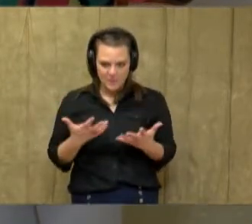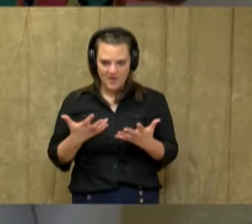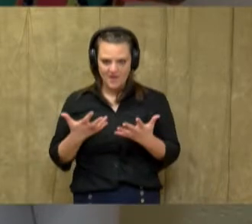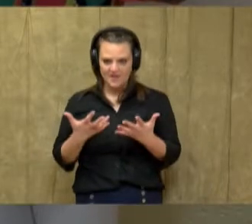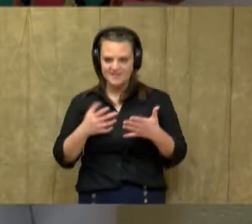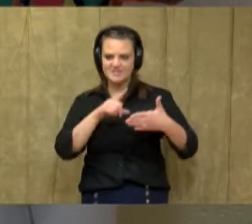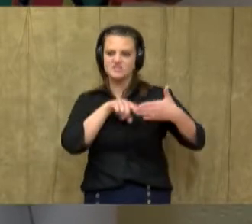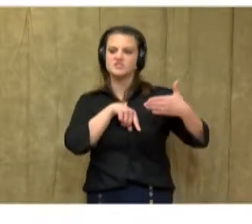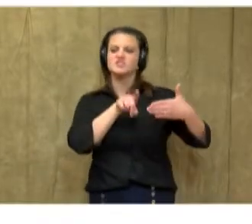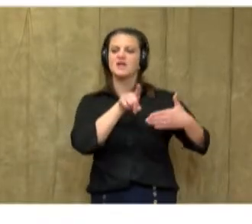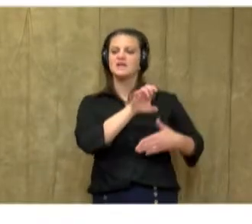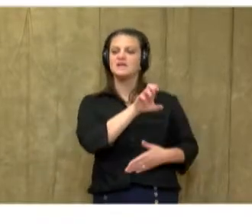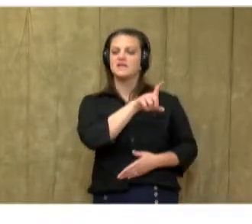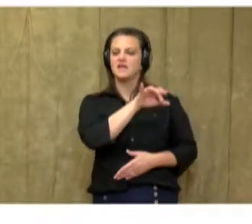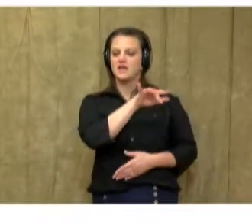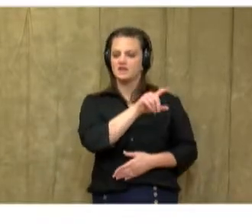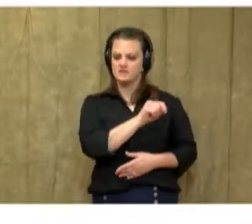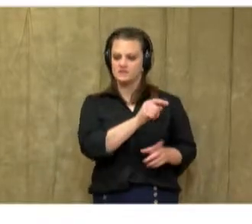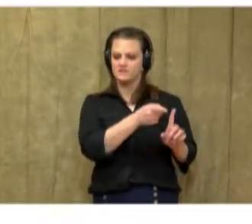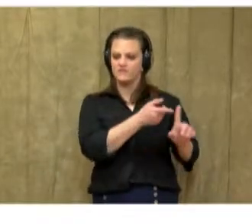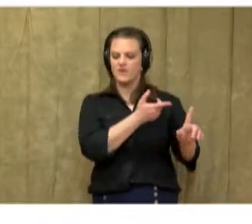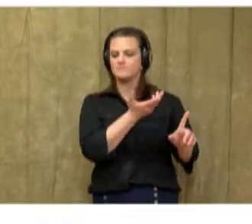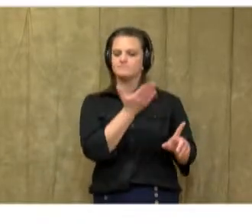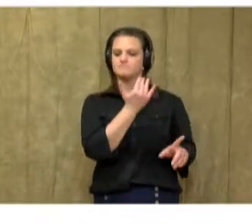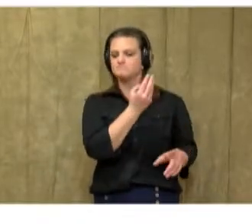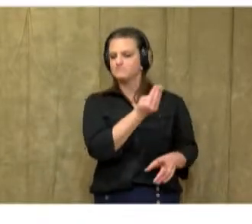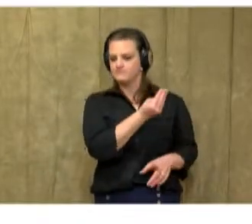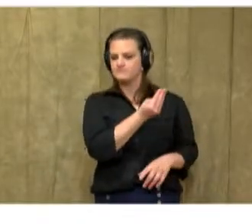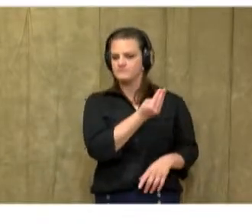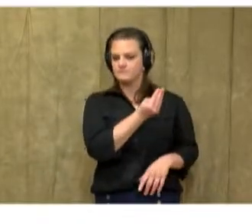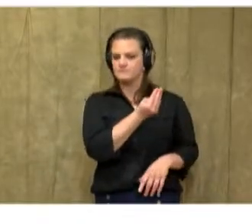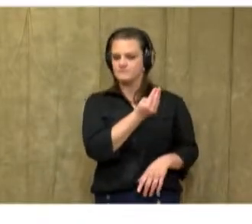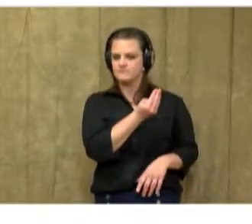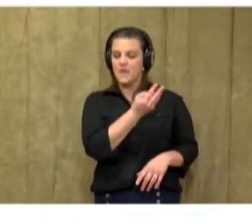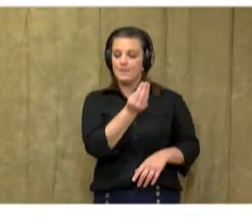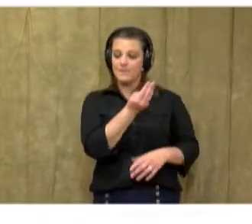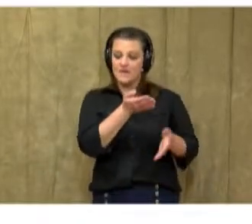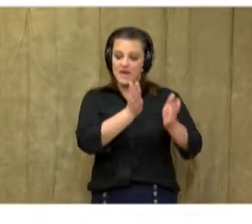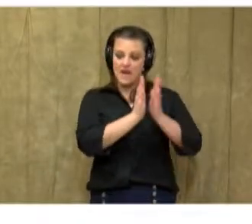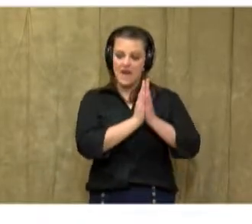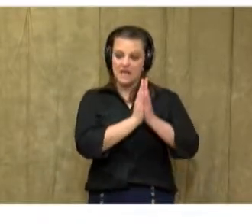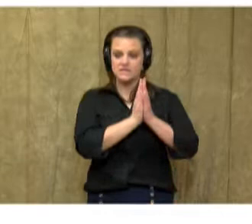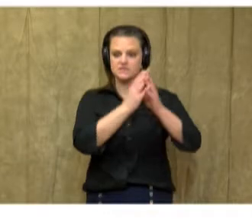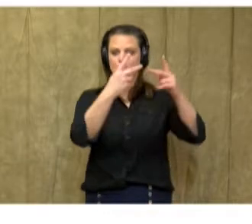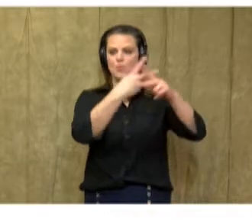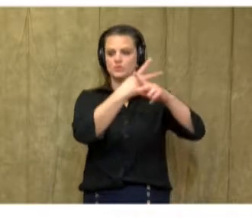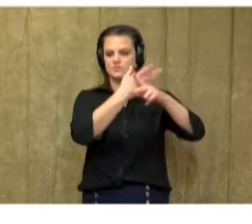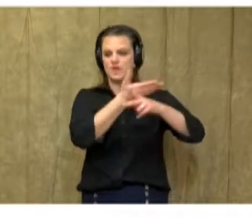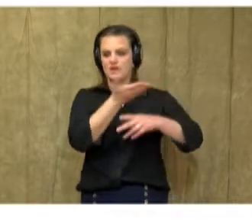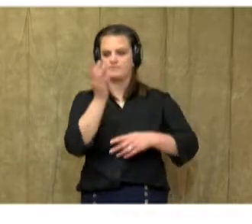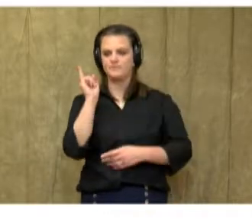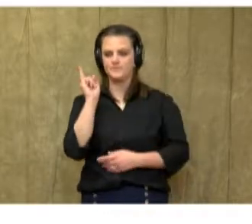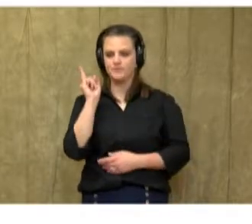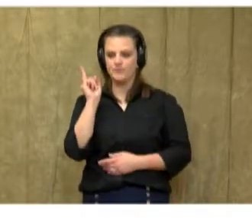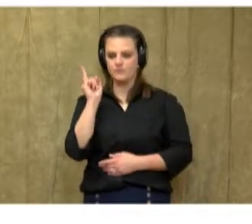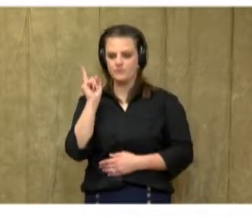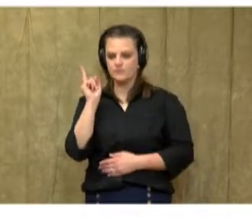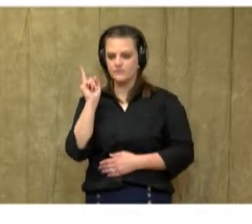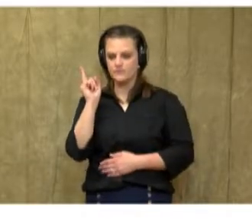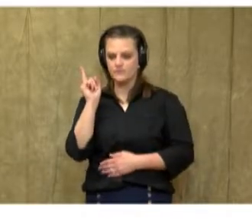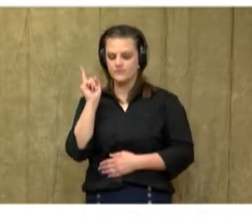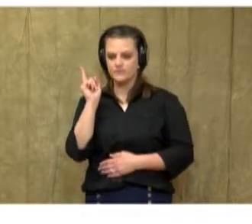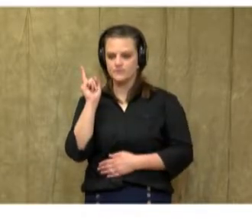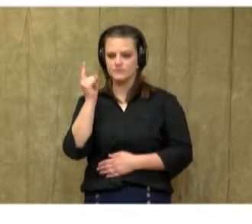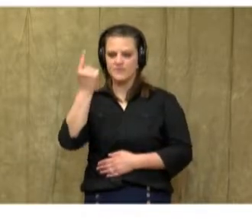ticket from our class before. On Monday, I asked you to multiply the following. Now look at the first one. It